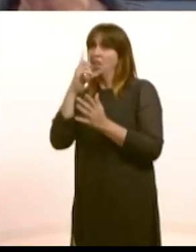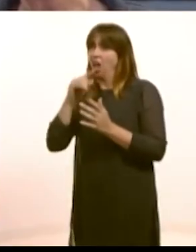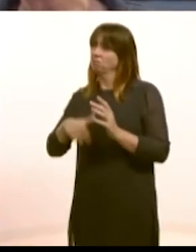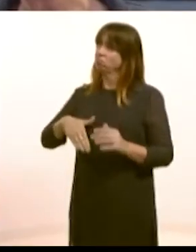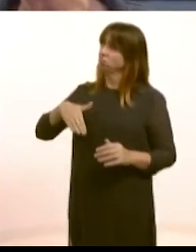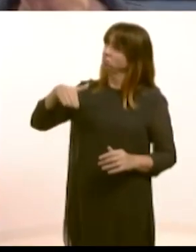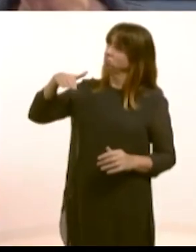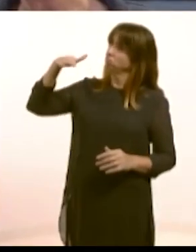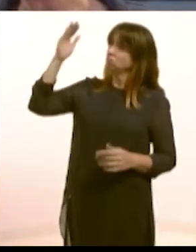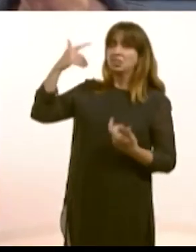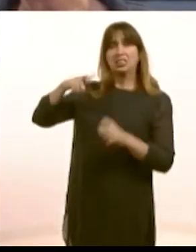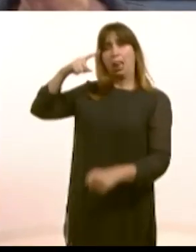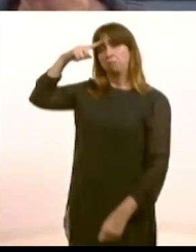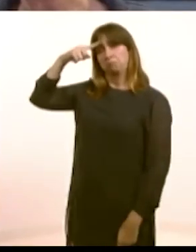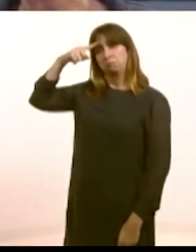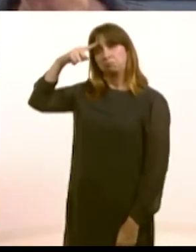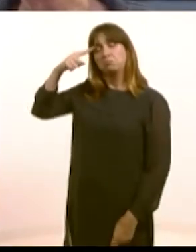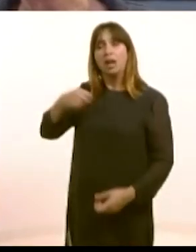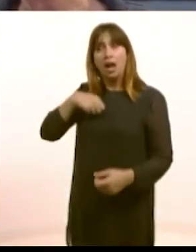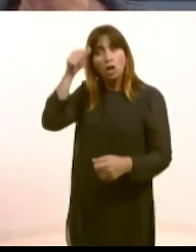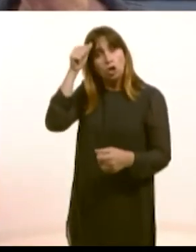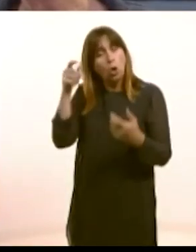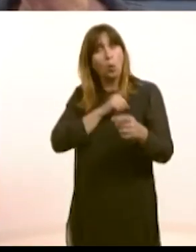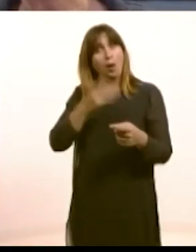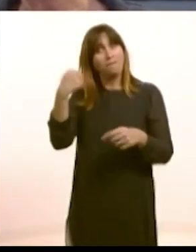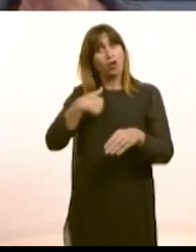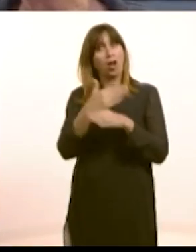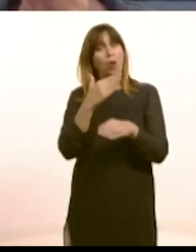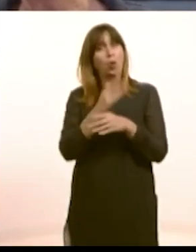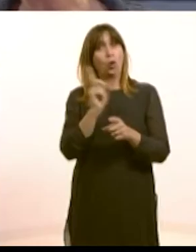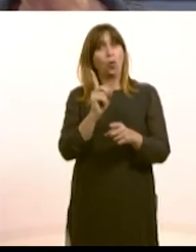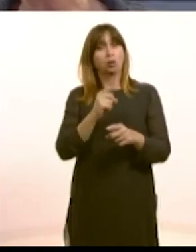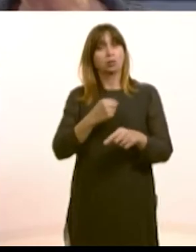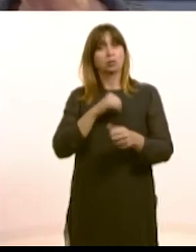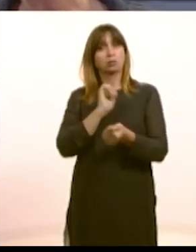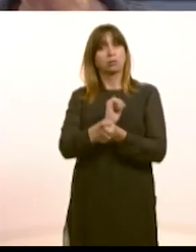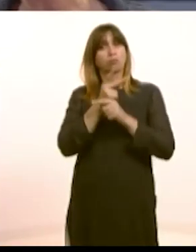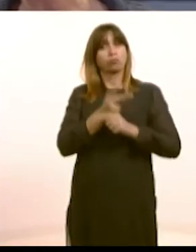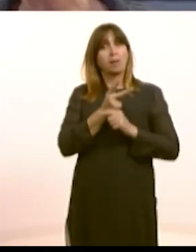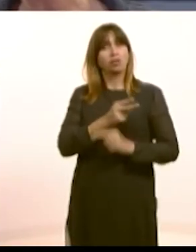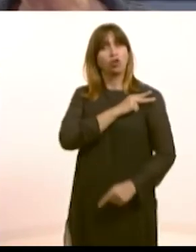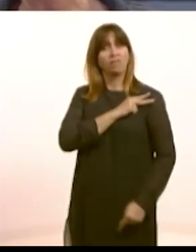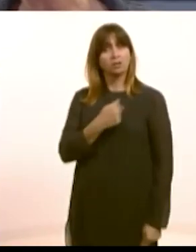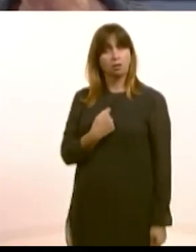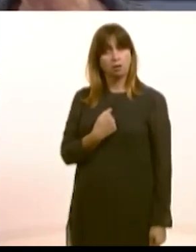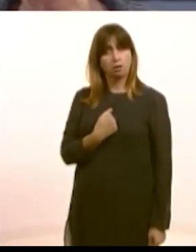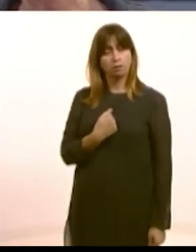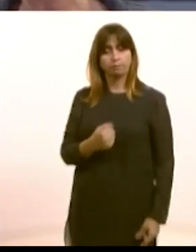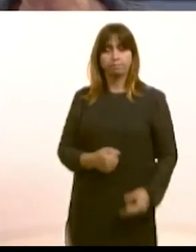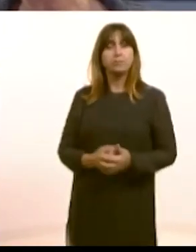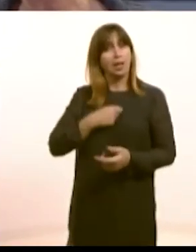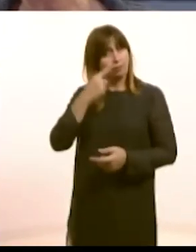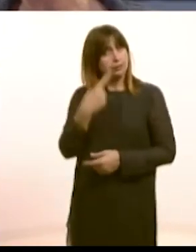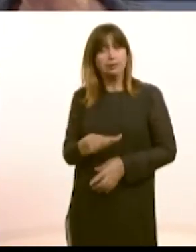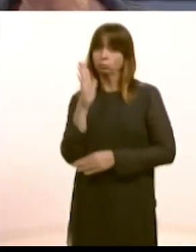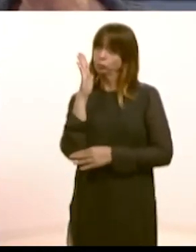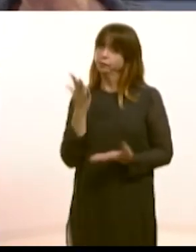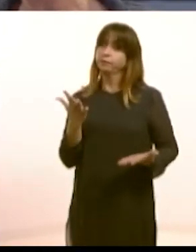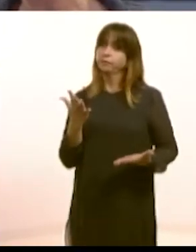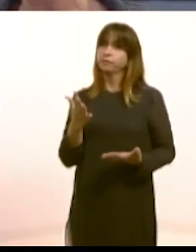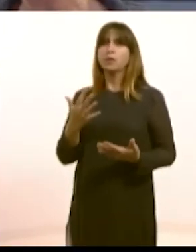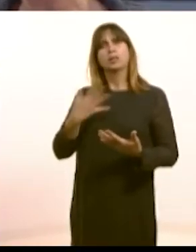that only too well in my former role as a probation officer. First Minister, will you establish a programme for pre-teens